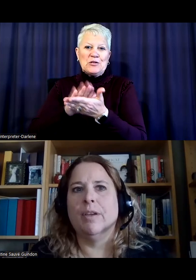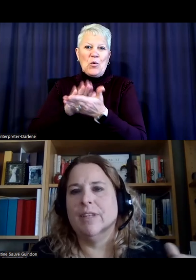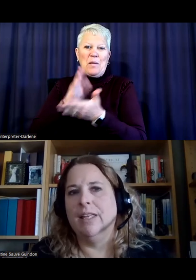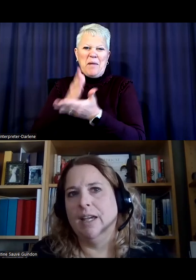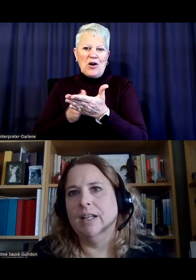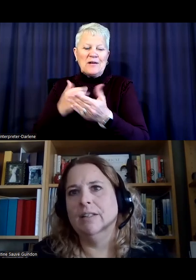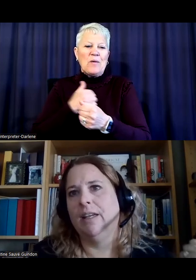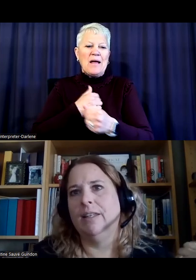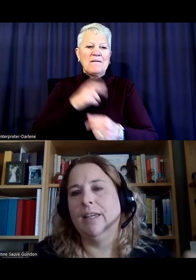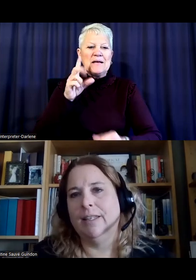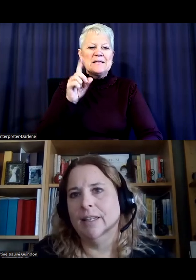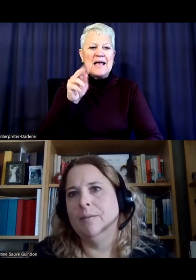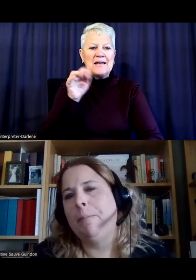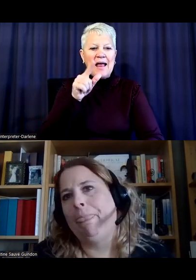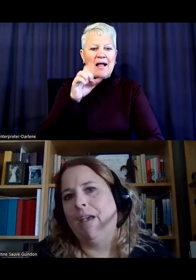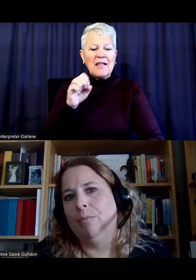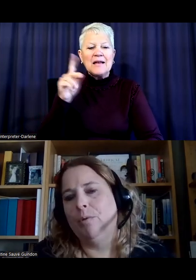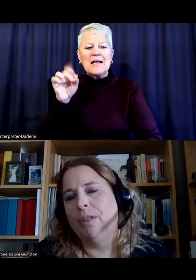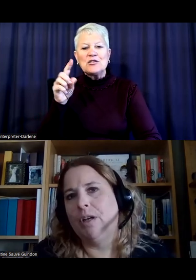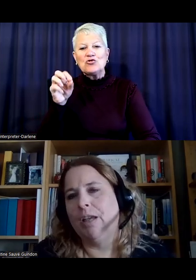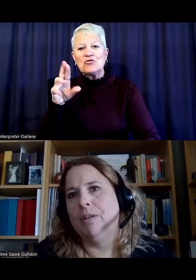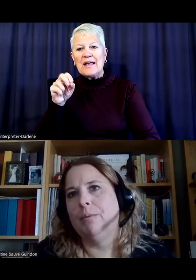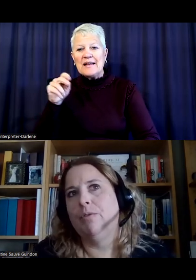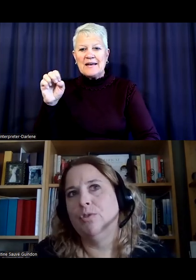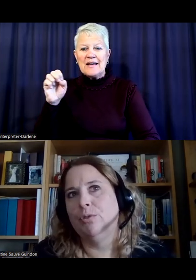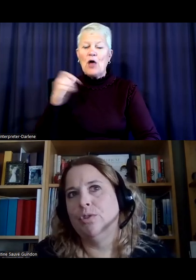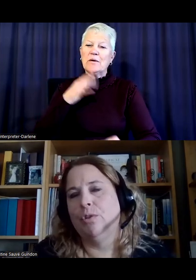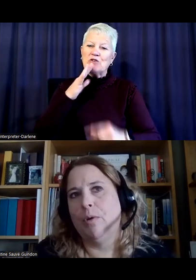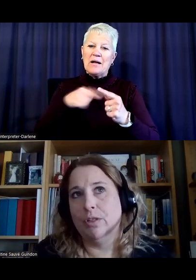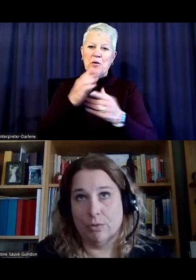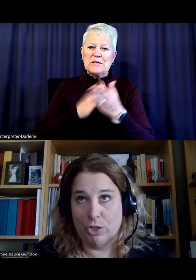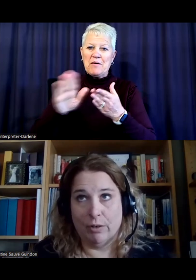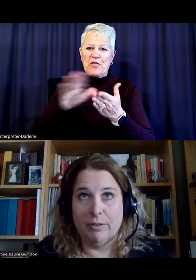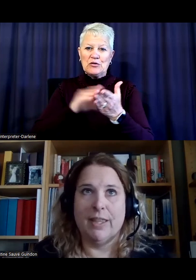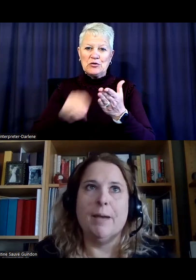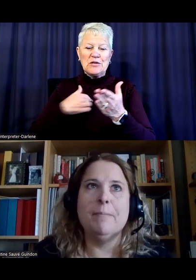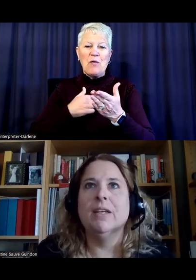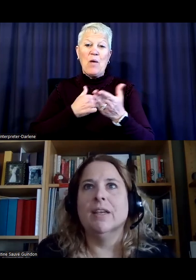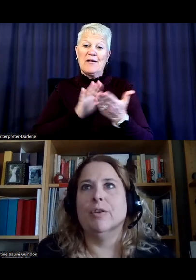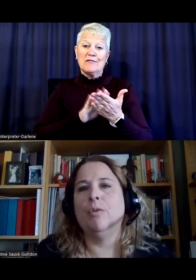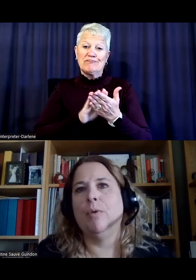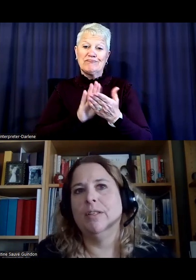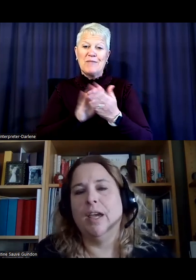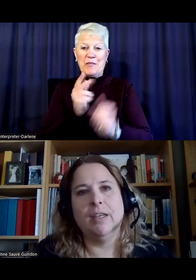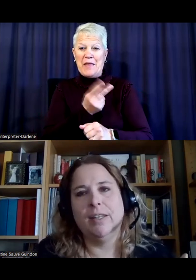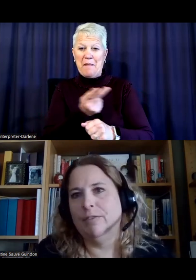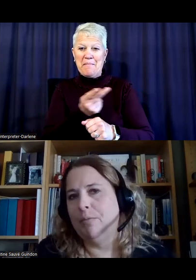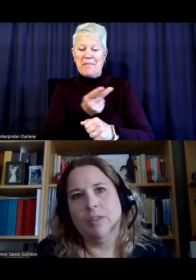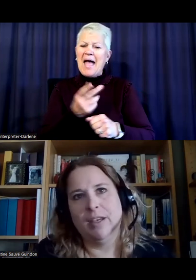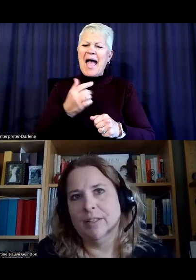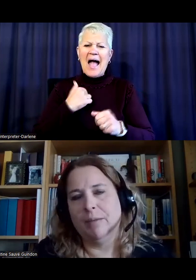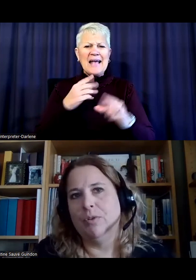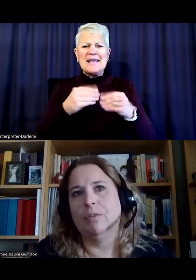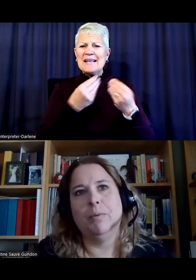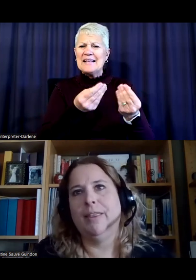and we have Danielle and Catherine, and we'll be talking about some of their students, so I wanted to do a shout out to them. They're the ones, I can give them